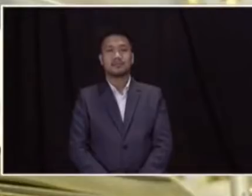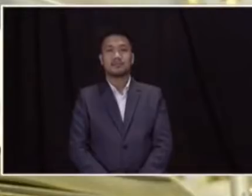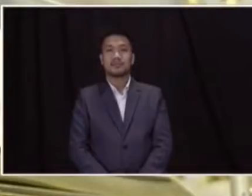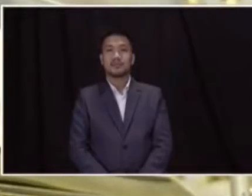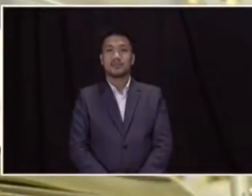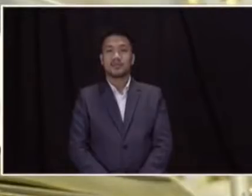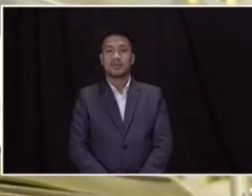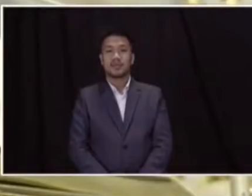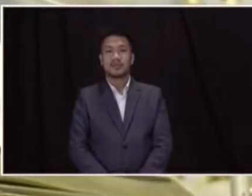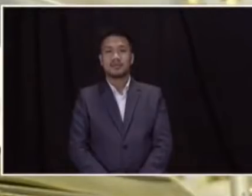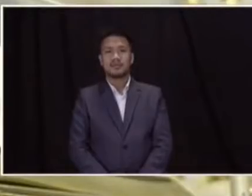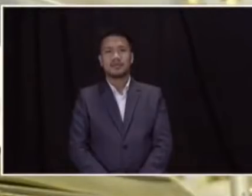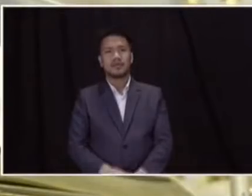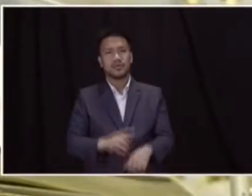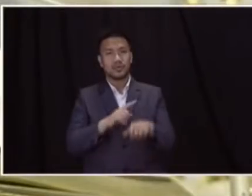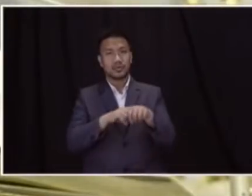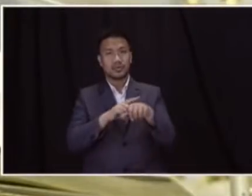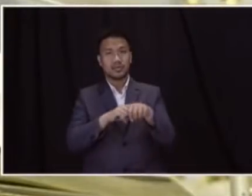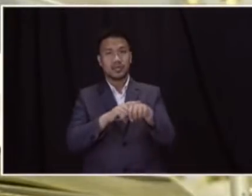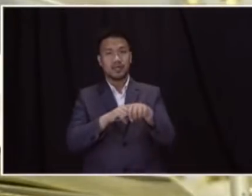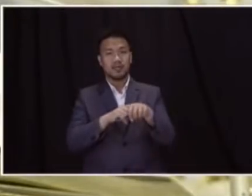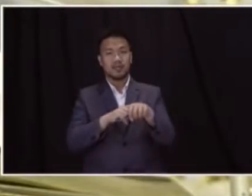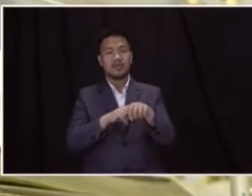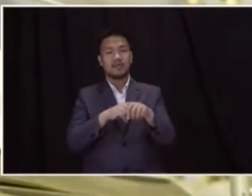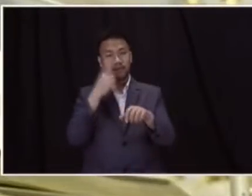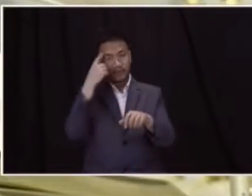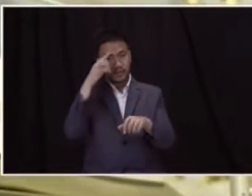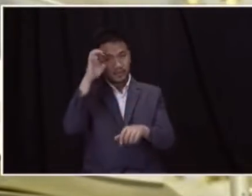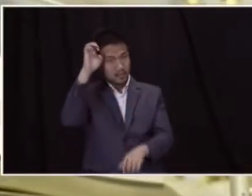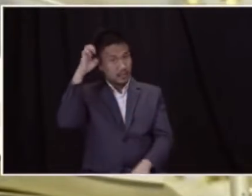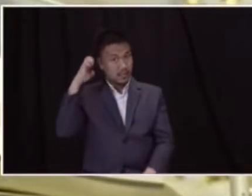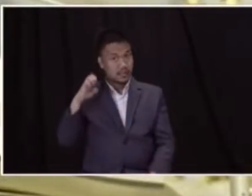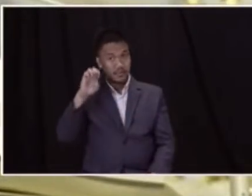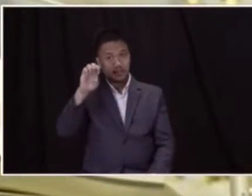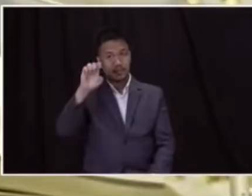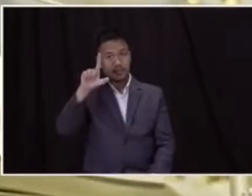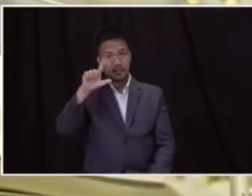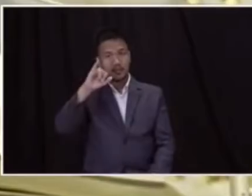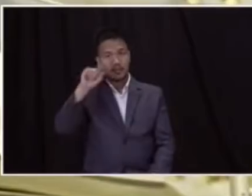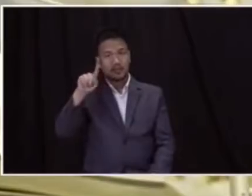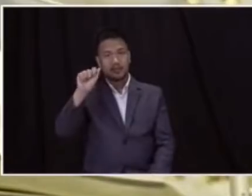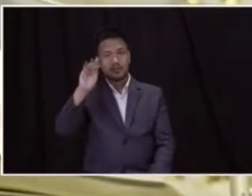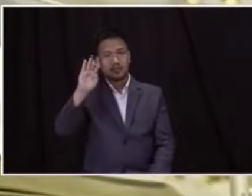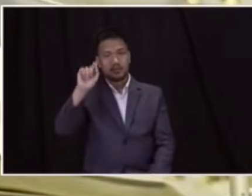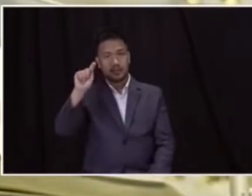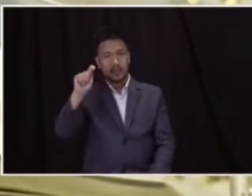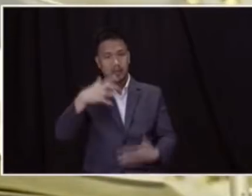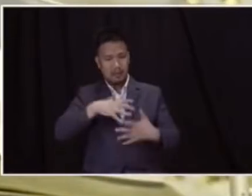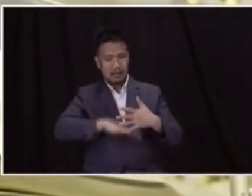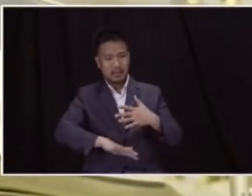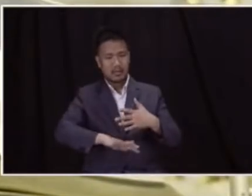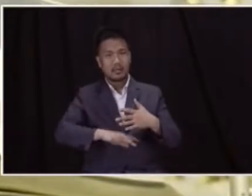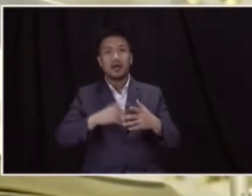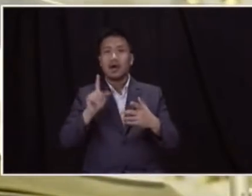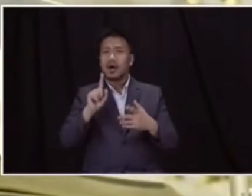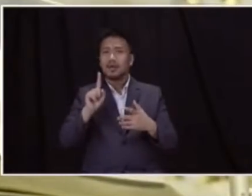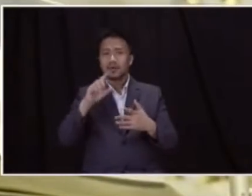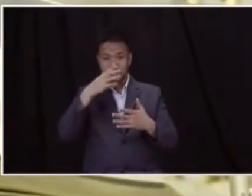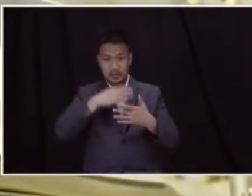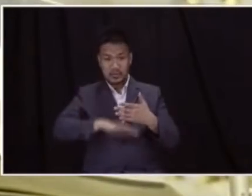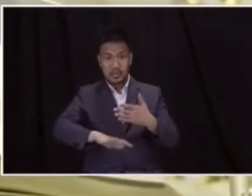When the time arrived for Elizabeth to have her child, she gave birth to a son. Her neighbors and